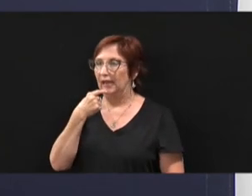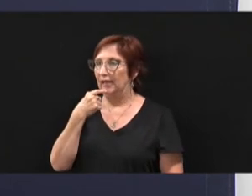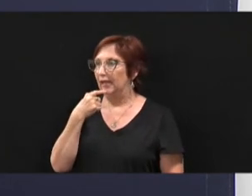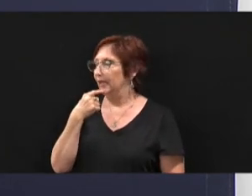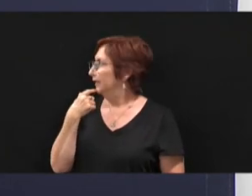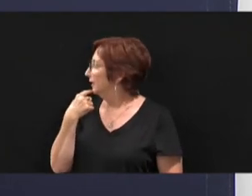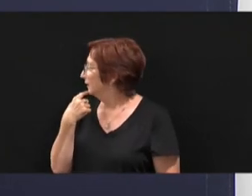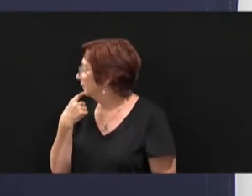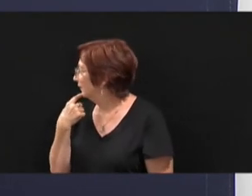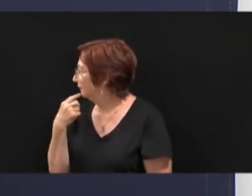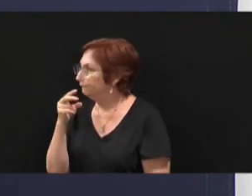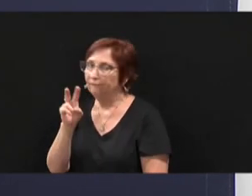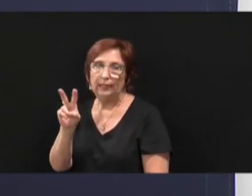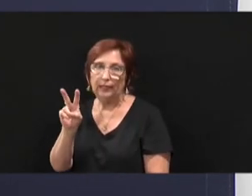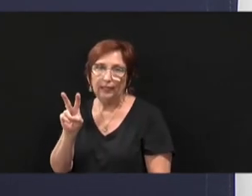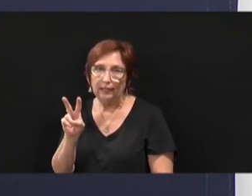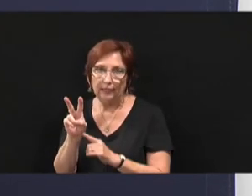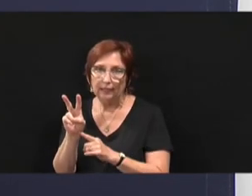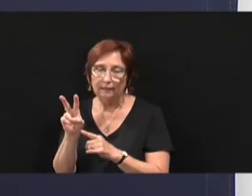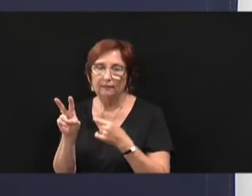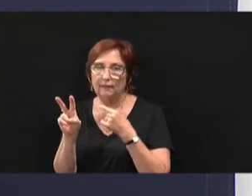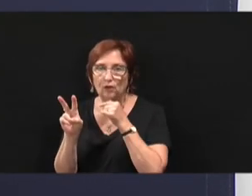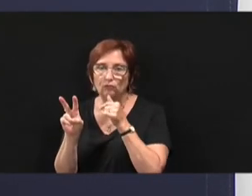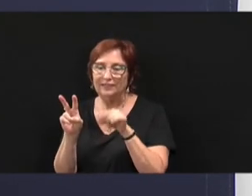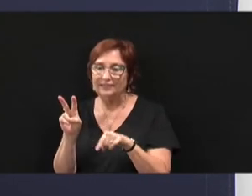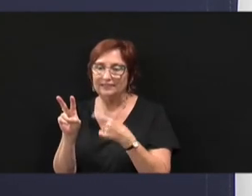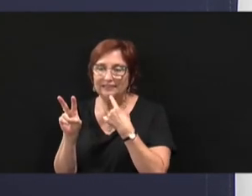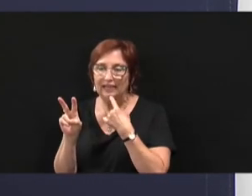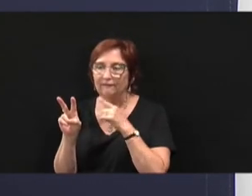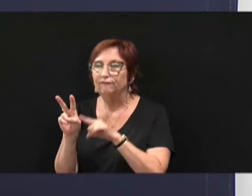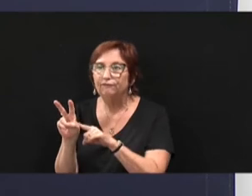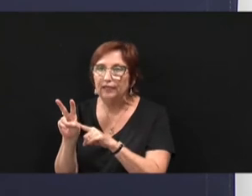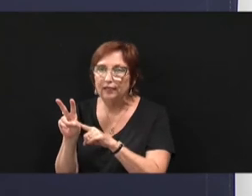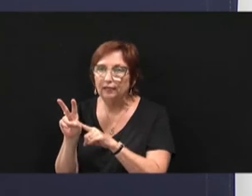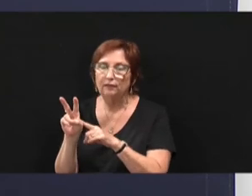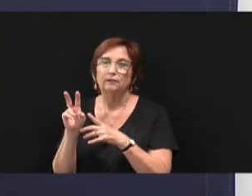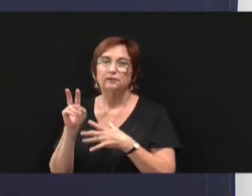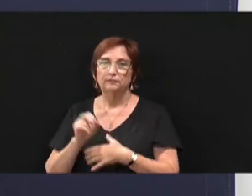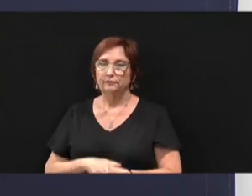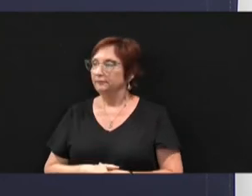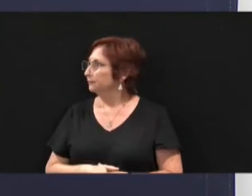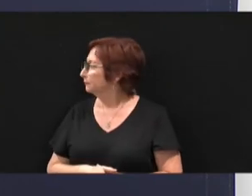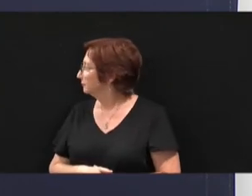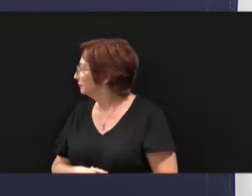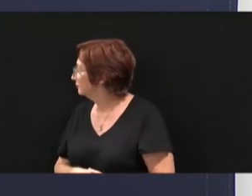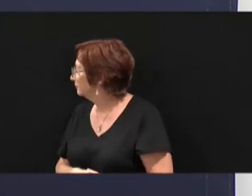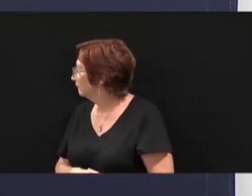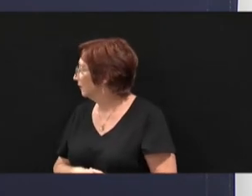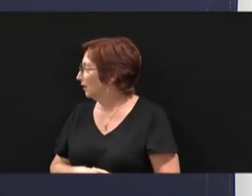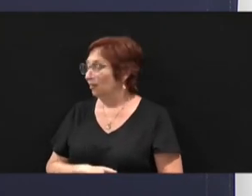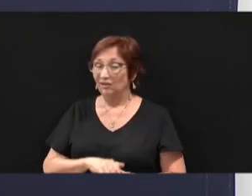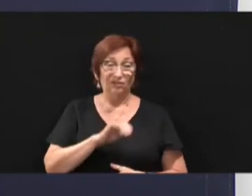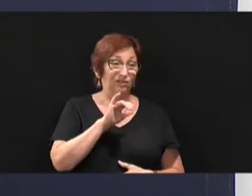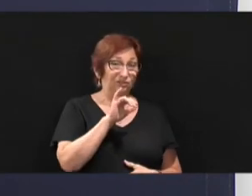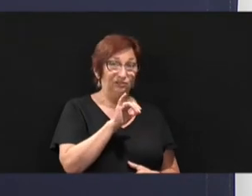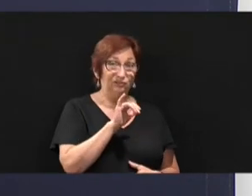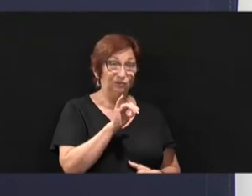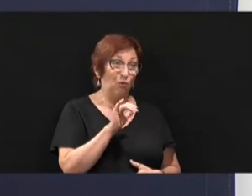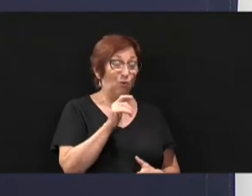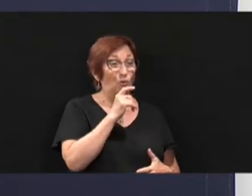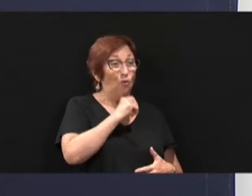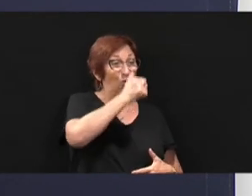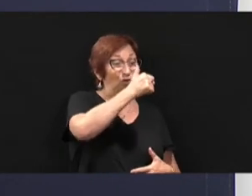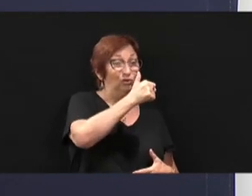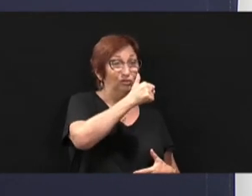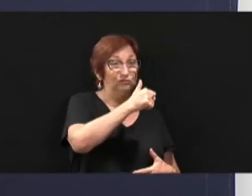It's just because you want that visual drill to go pretty quickly. So big takes longer, little it's